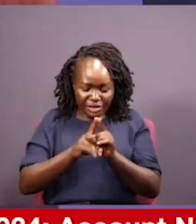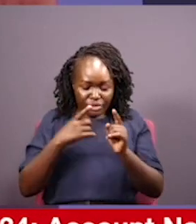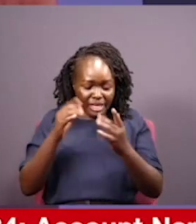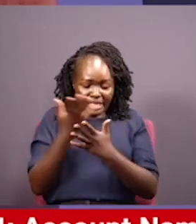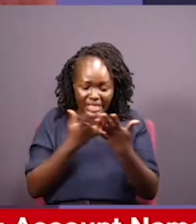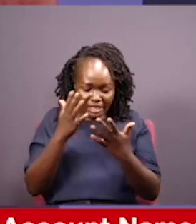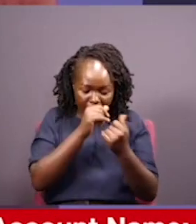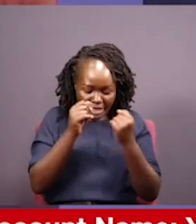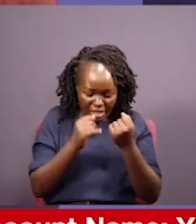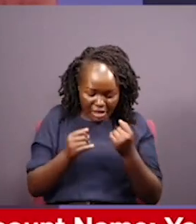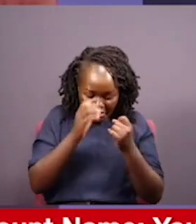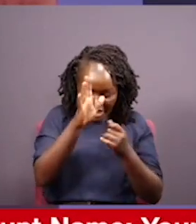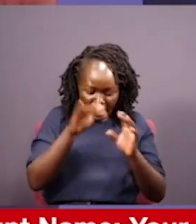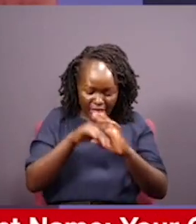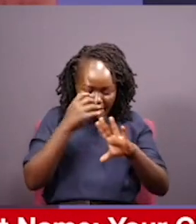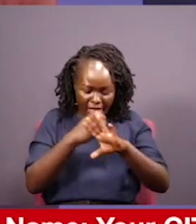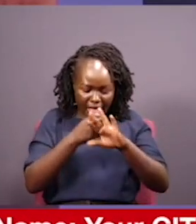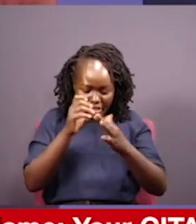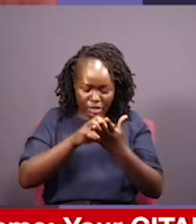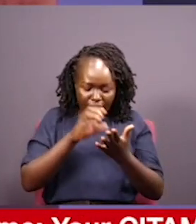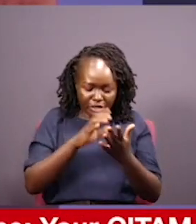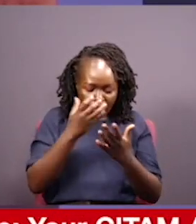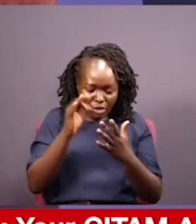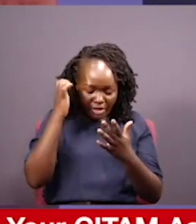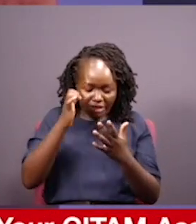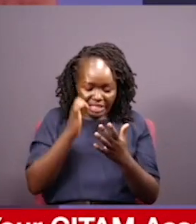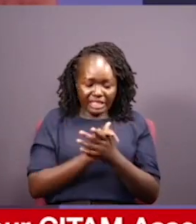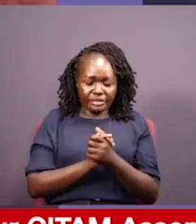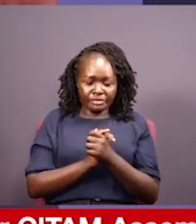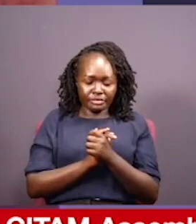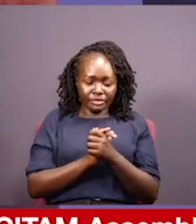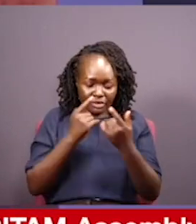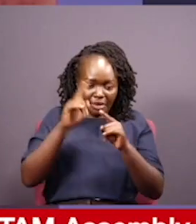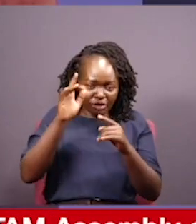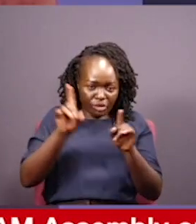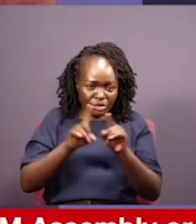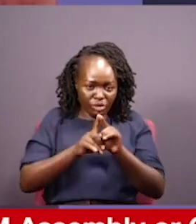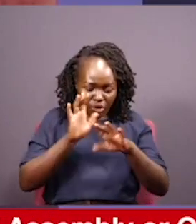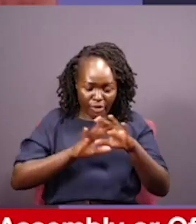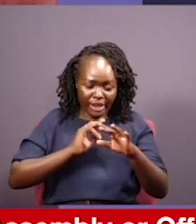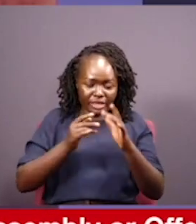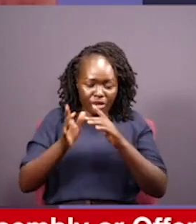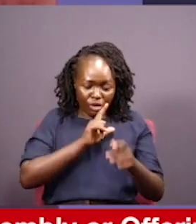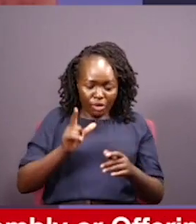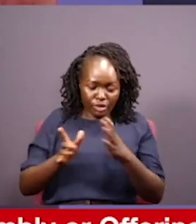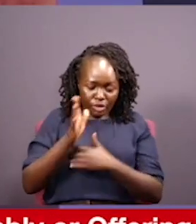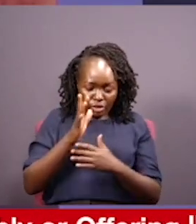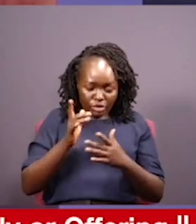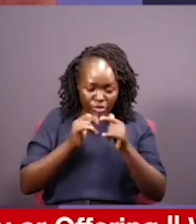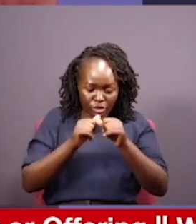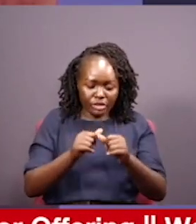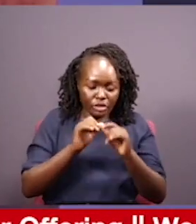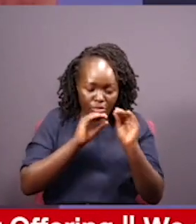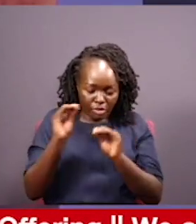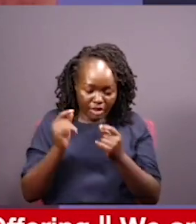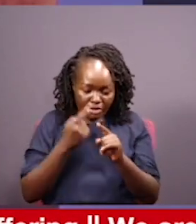those difficult situations, Lord, of evangelizing. But you also call us, Lord God, to keep on moving from place